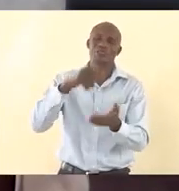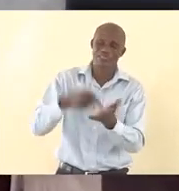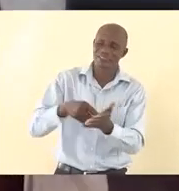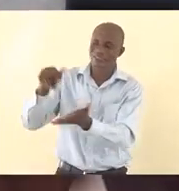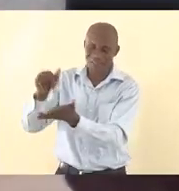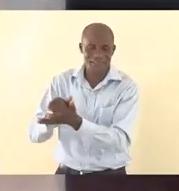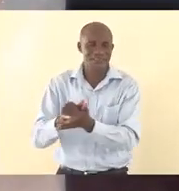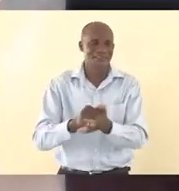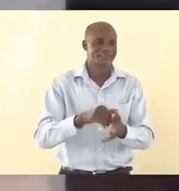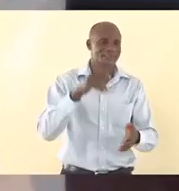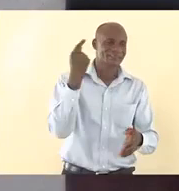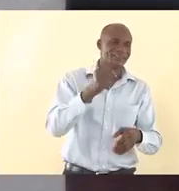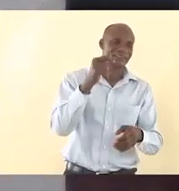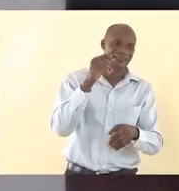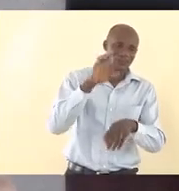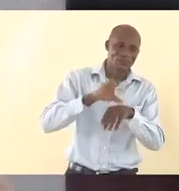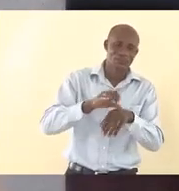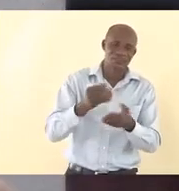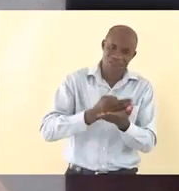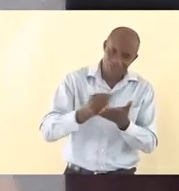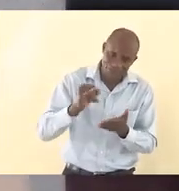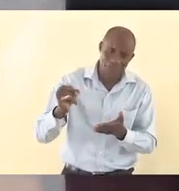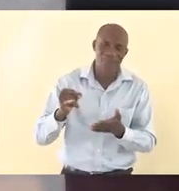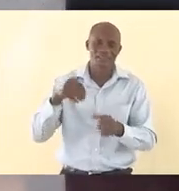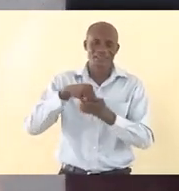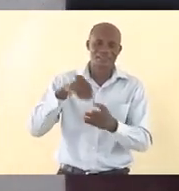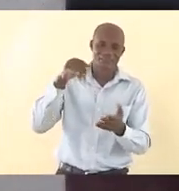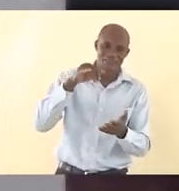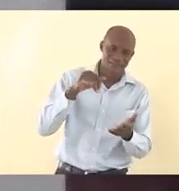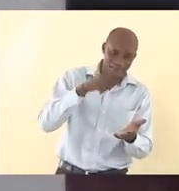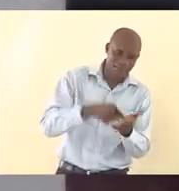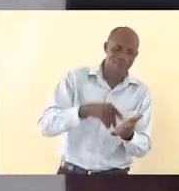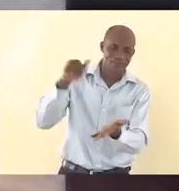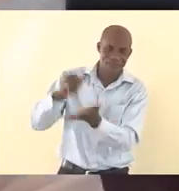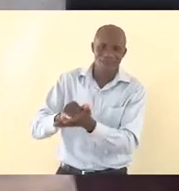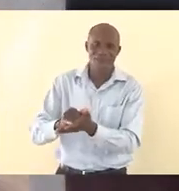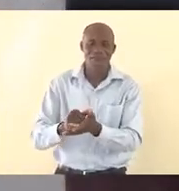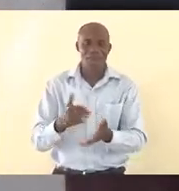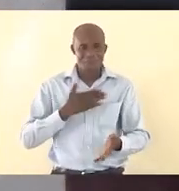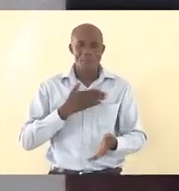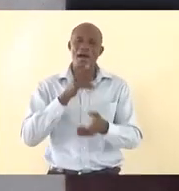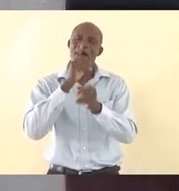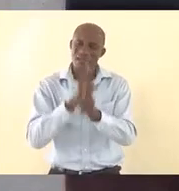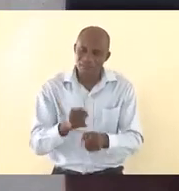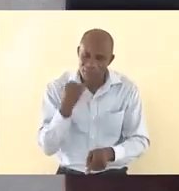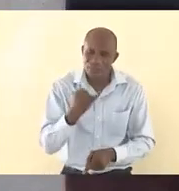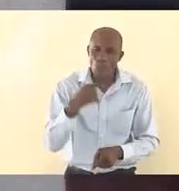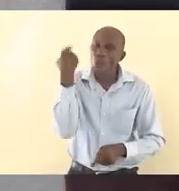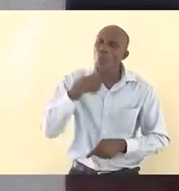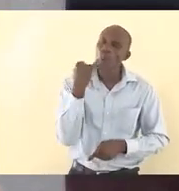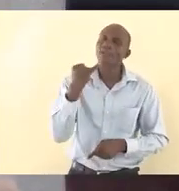And my response, as you know here, my response is always, who is the church? Bring that church. Let me give him 10 strokes of the